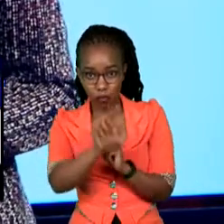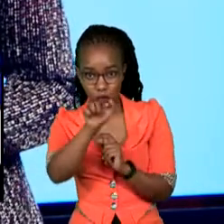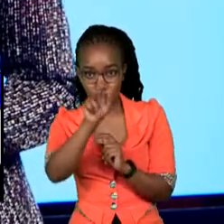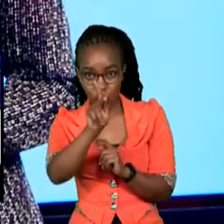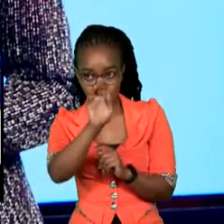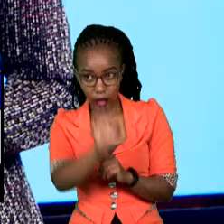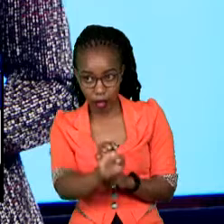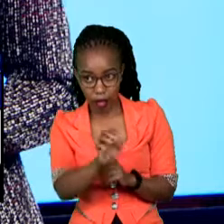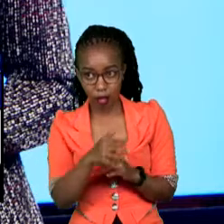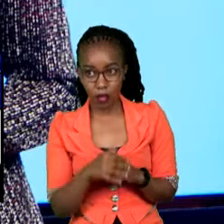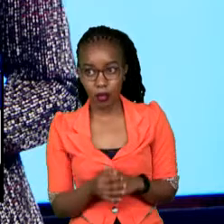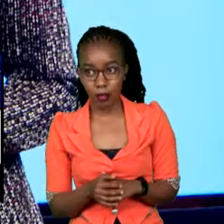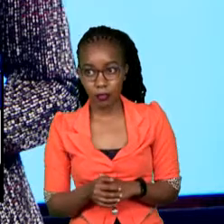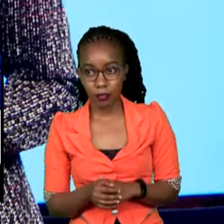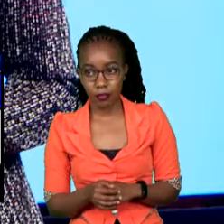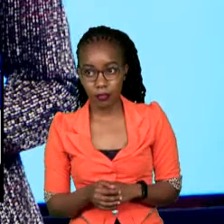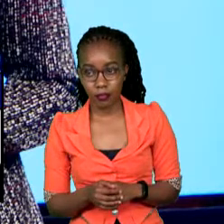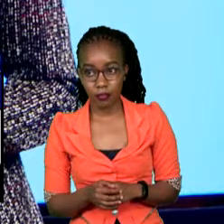www.switchtv.ke.